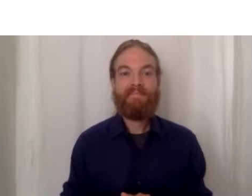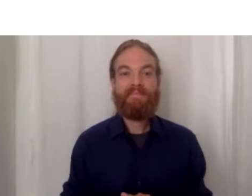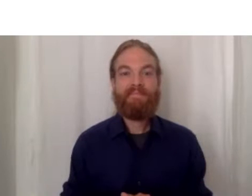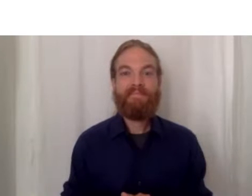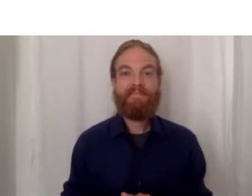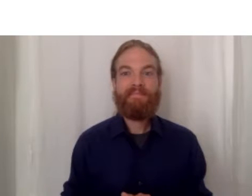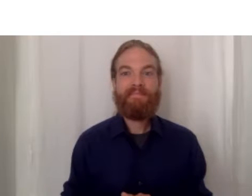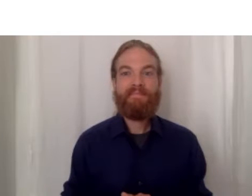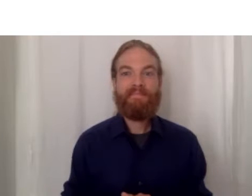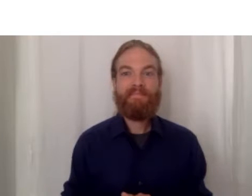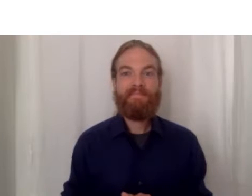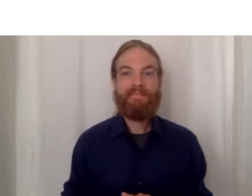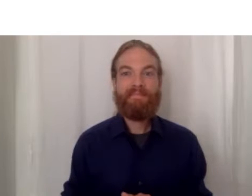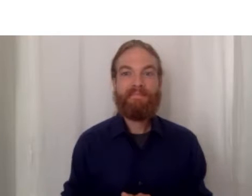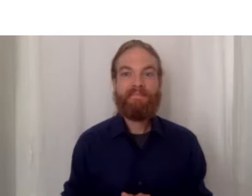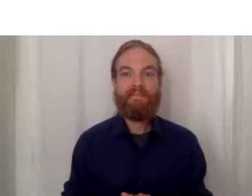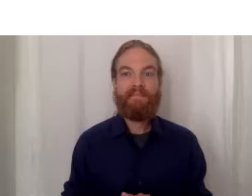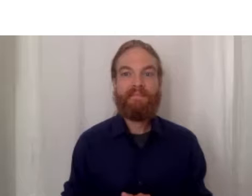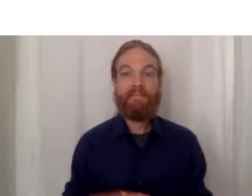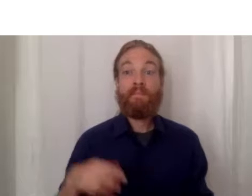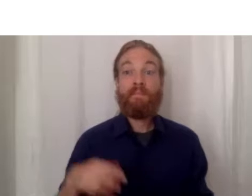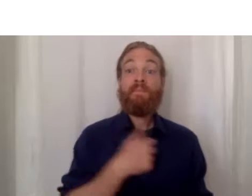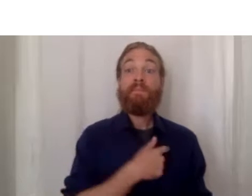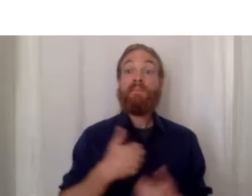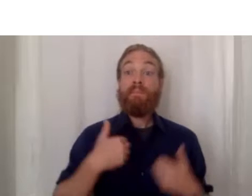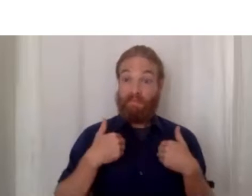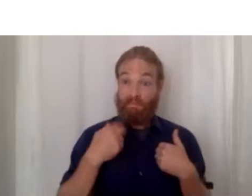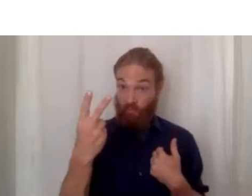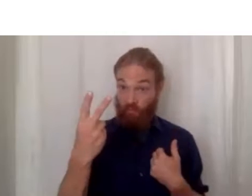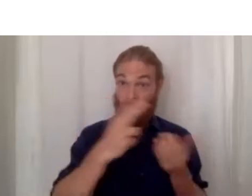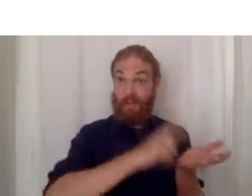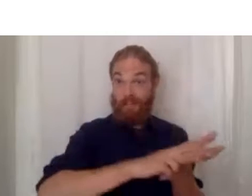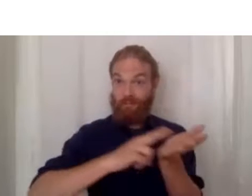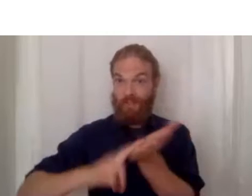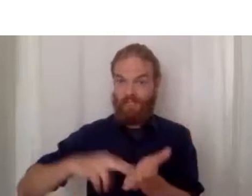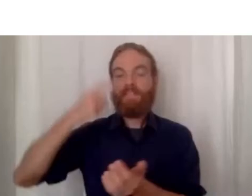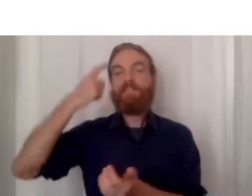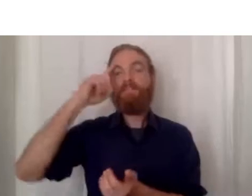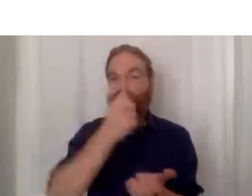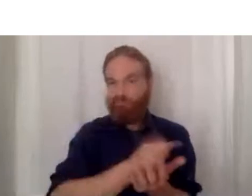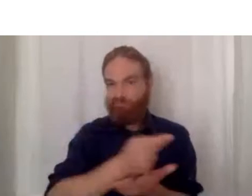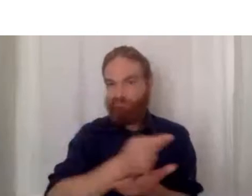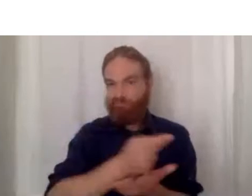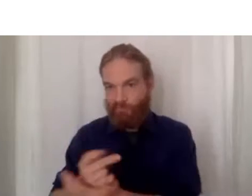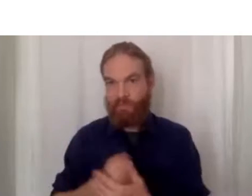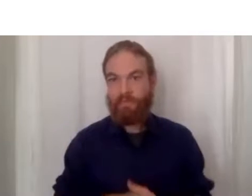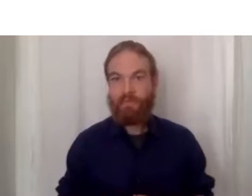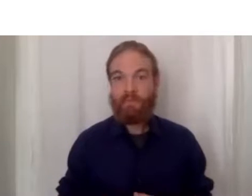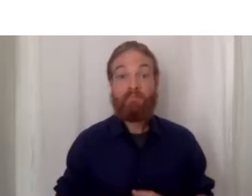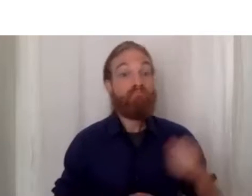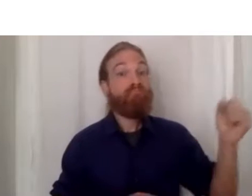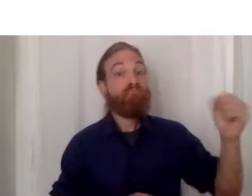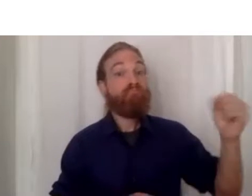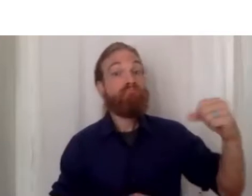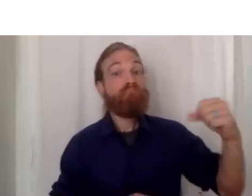approve. Yes, And, we do have two contract renewals. The first one